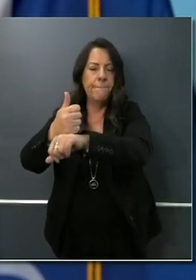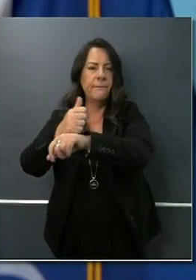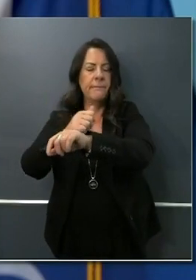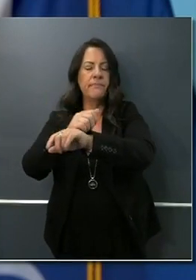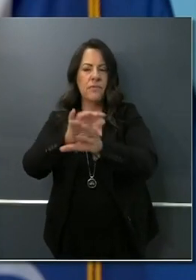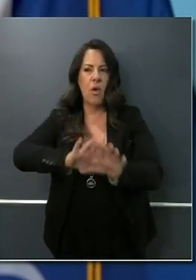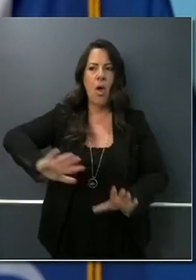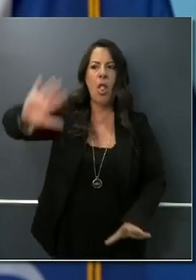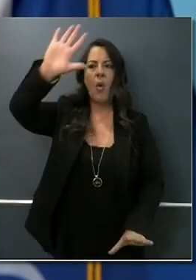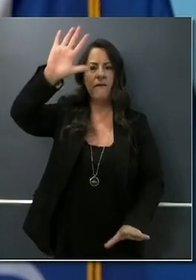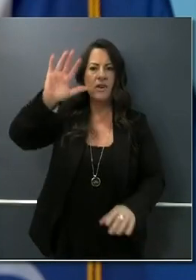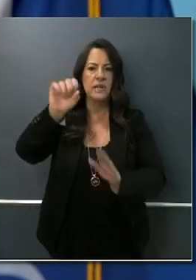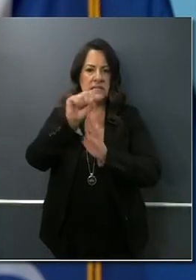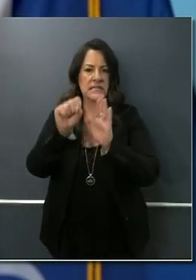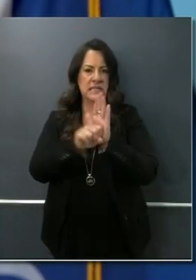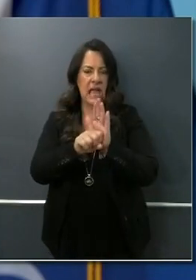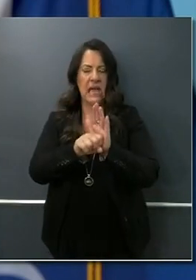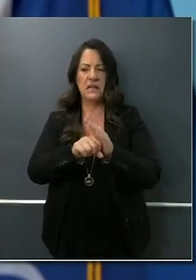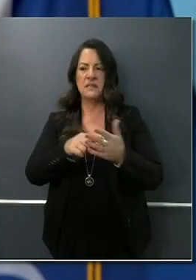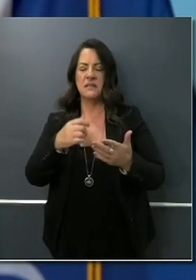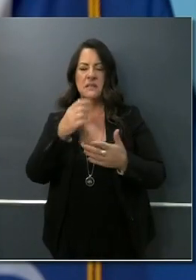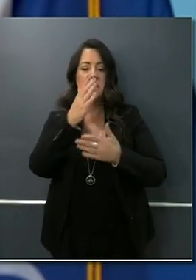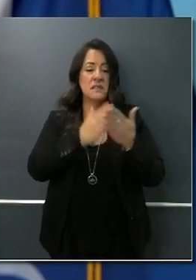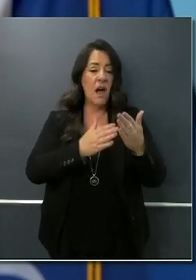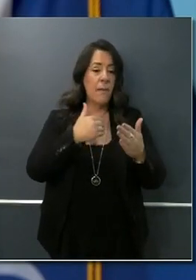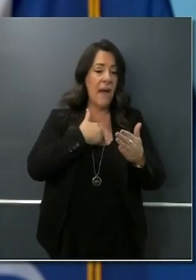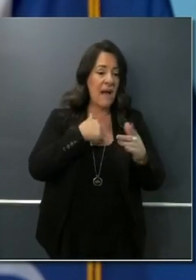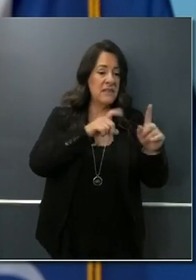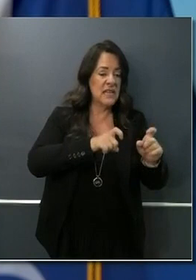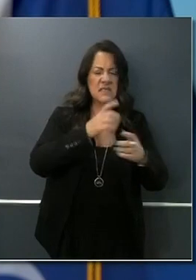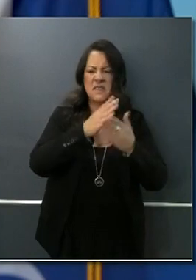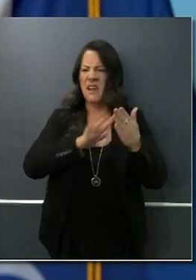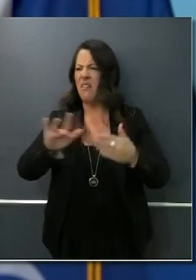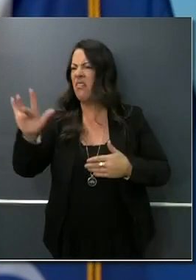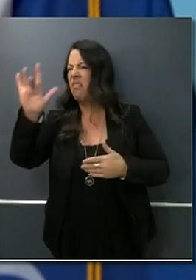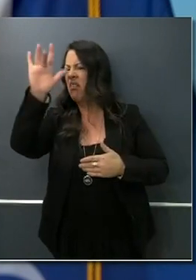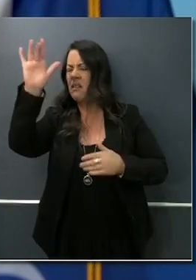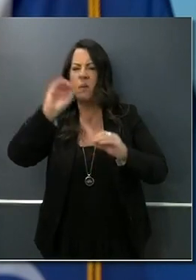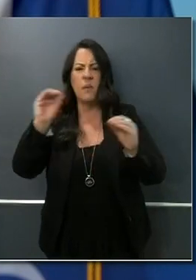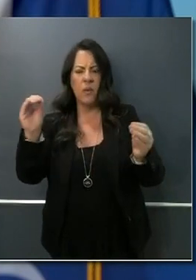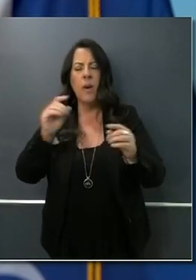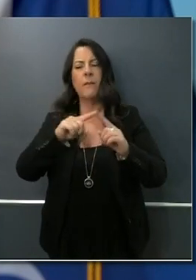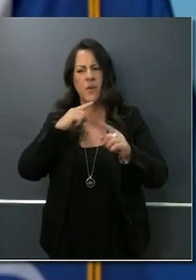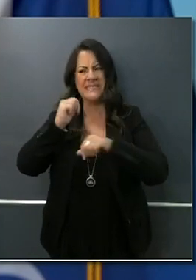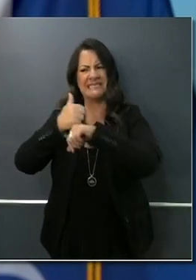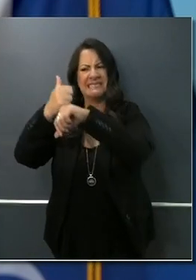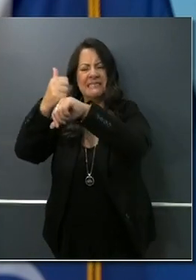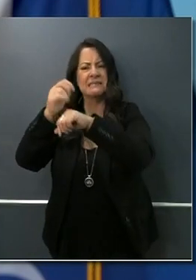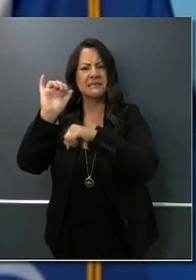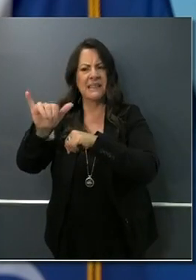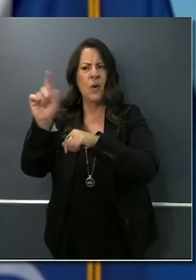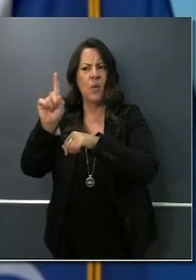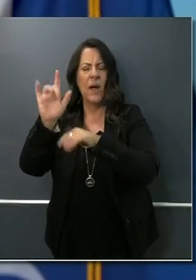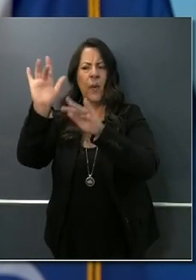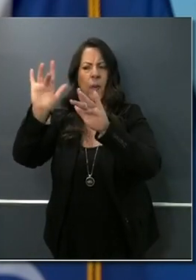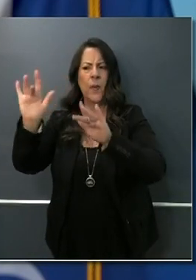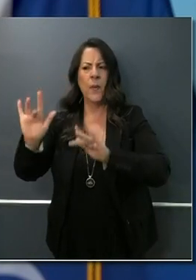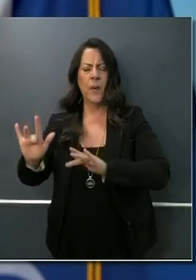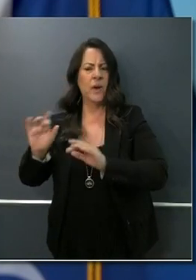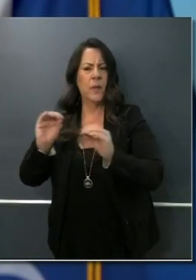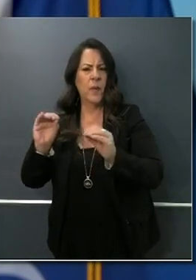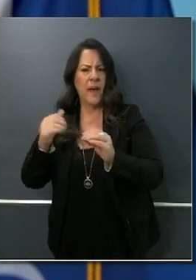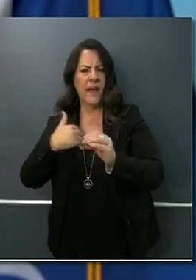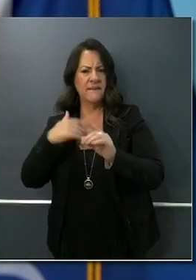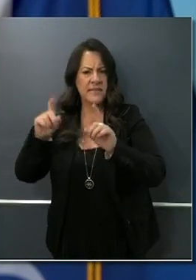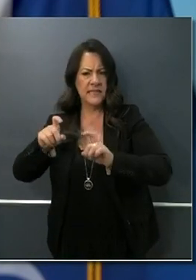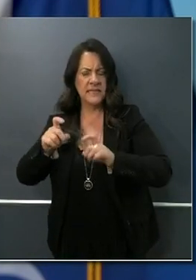had enough testing, haven't had any testing in some areas, and certainly as we look at our data, to target those neighborhoods and communities